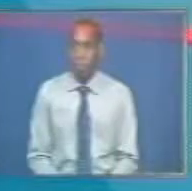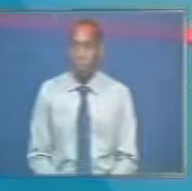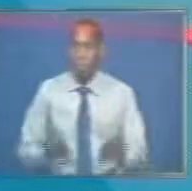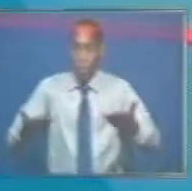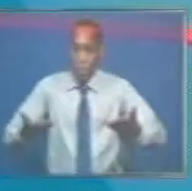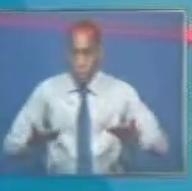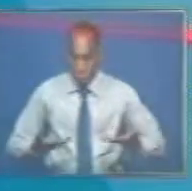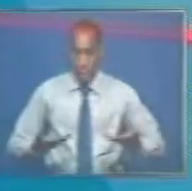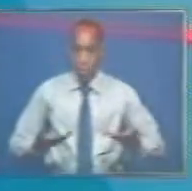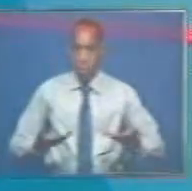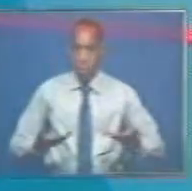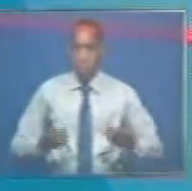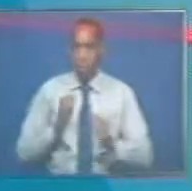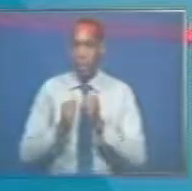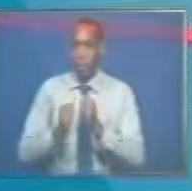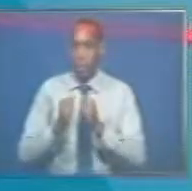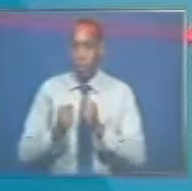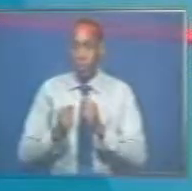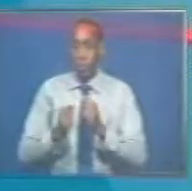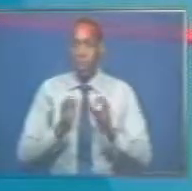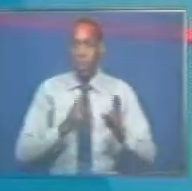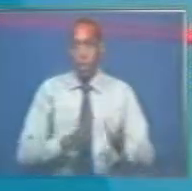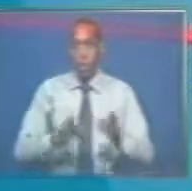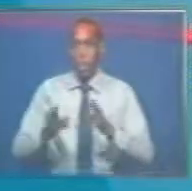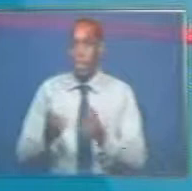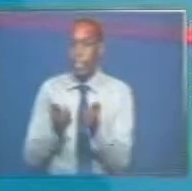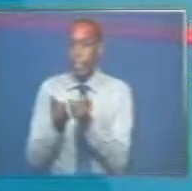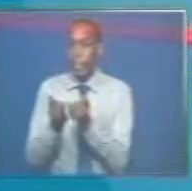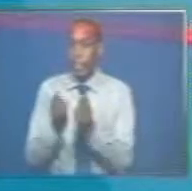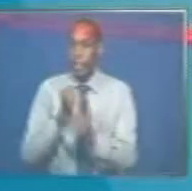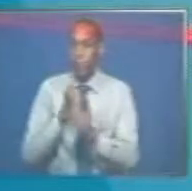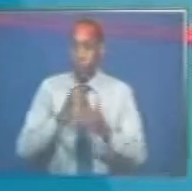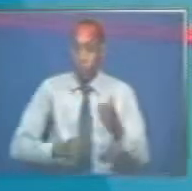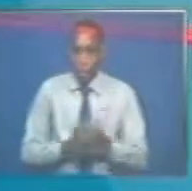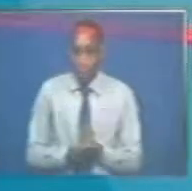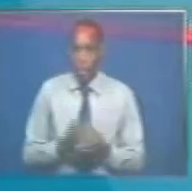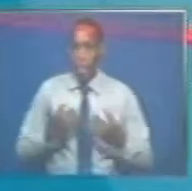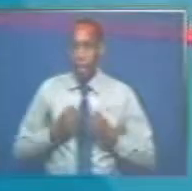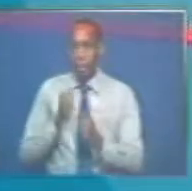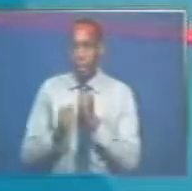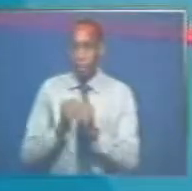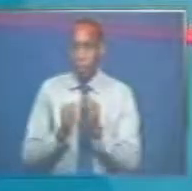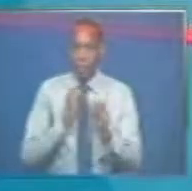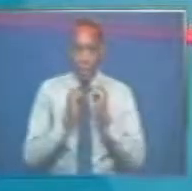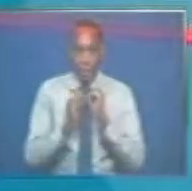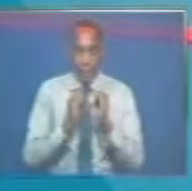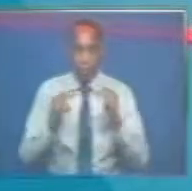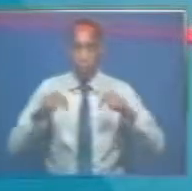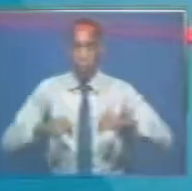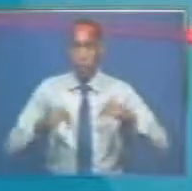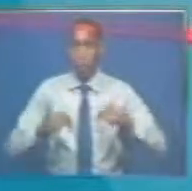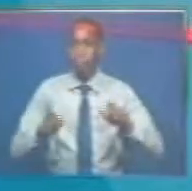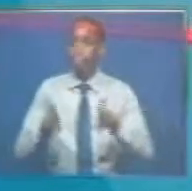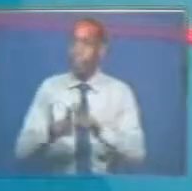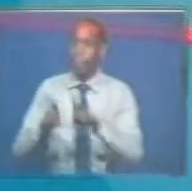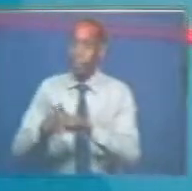Welcome back to Channel One Sports. And as, of course, we do every Saturday, we usually have the Saturday Sports interview. And today is no different.